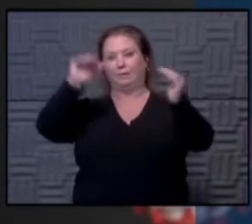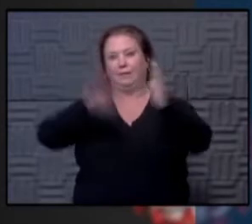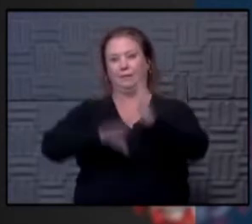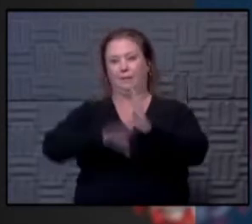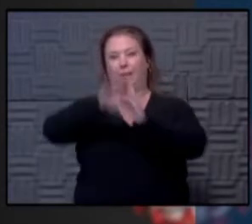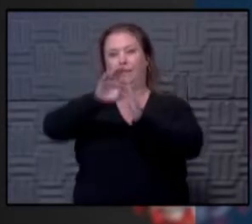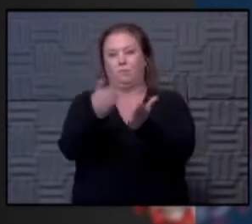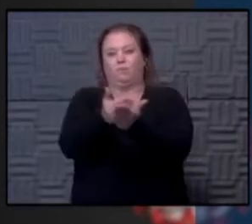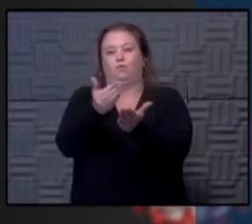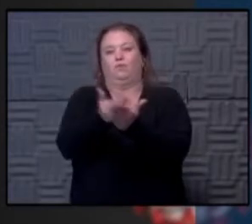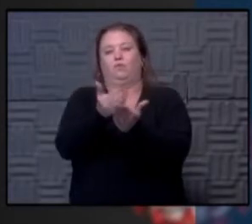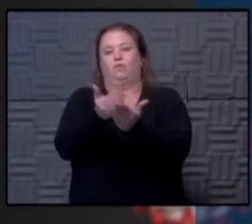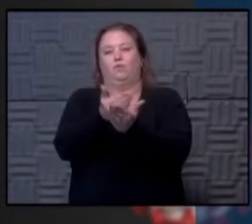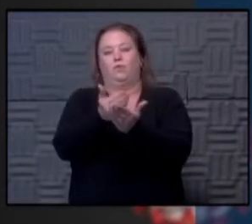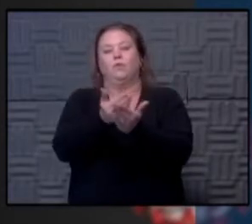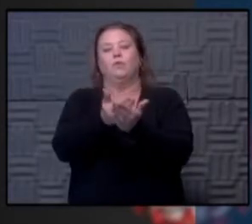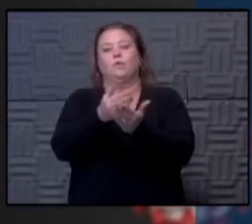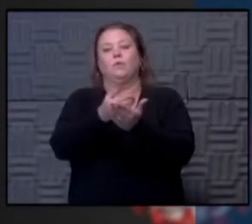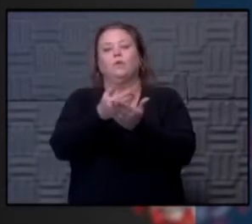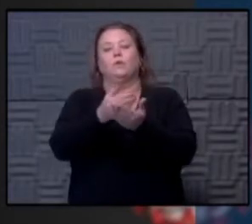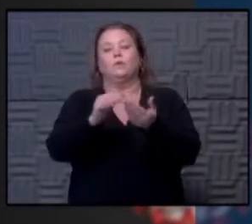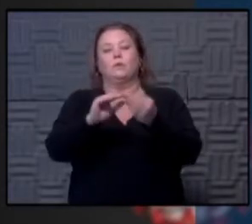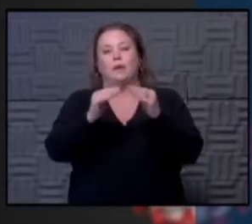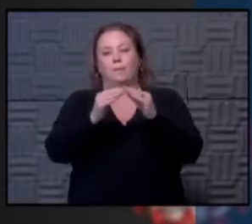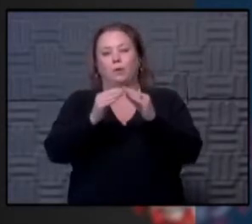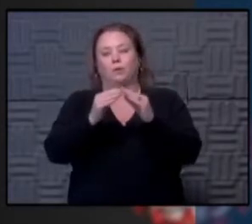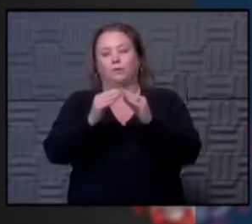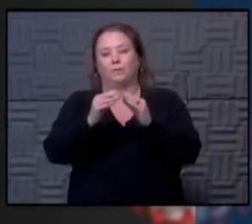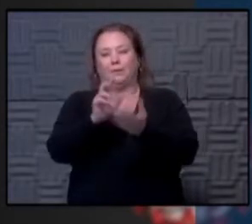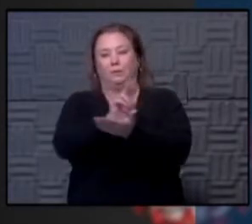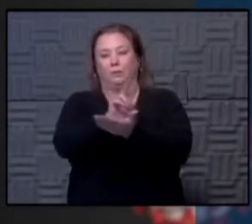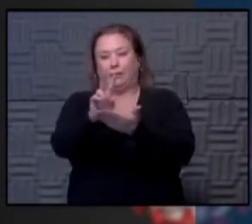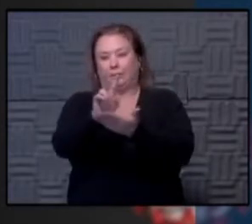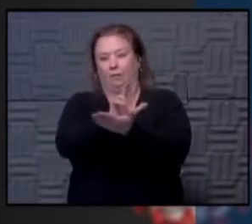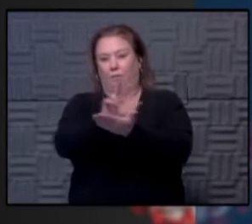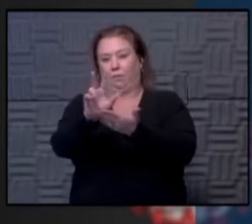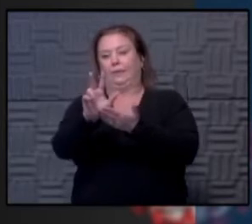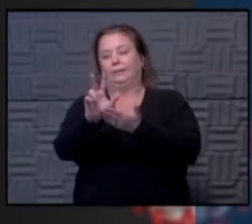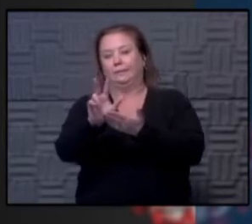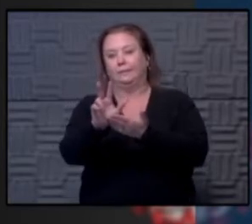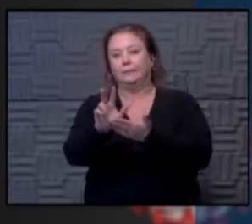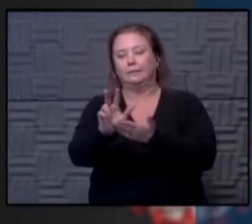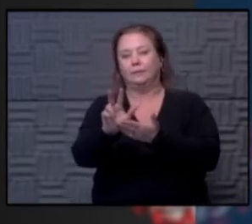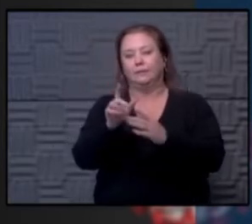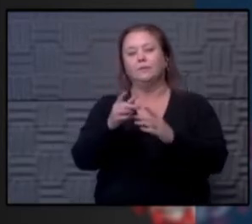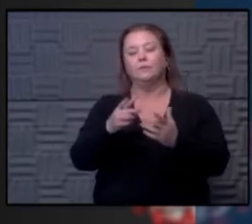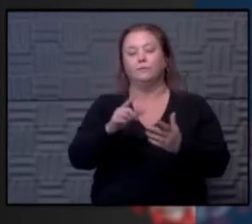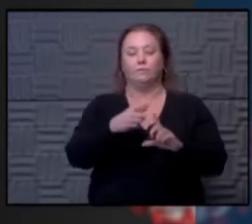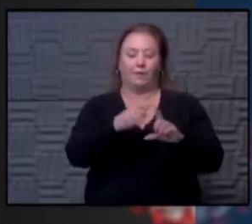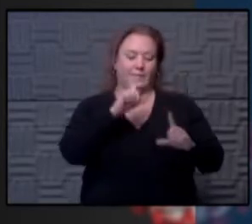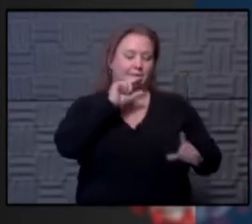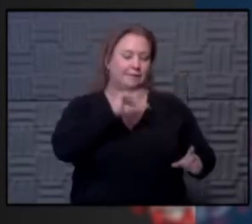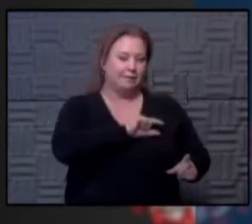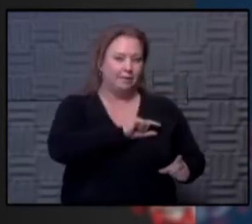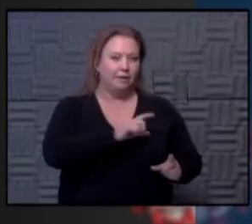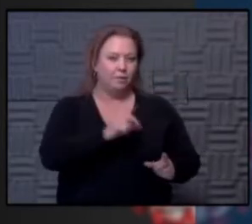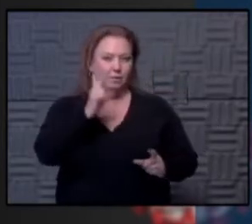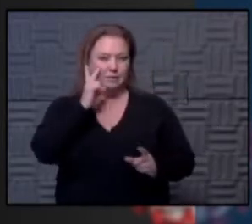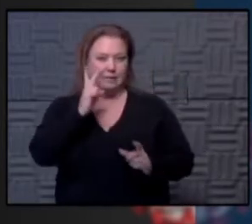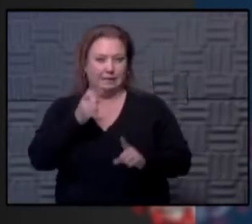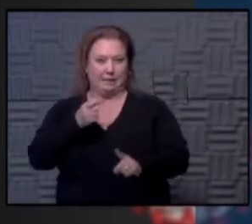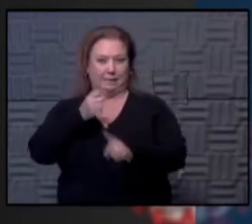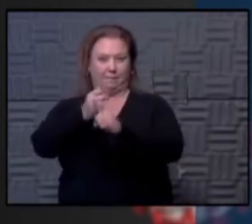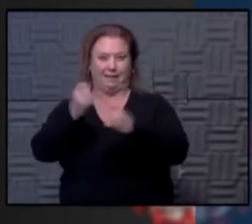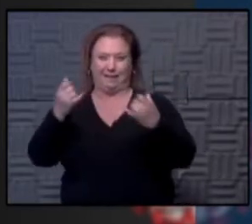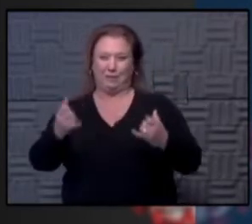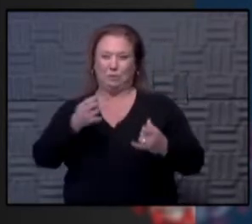new hospitalizations from Thanksgiving-related activities to be 2 weeks or maybe even 3 weeks out now, although we'll begin to see the impact,